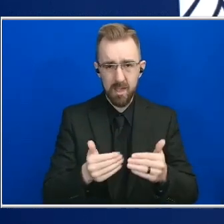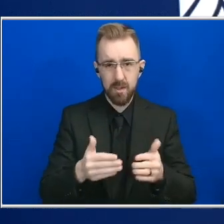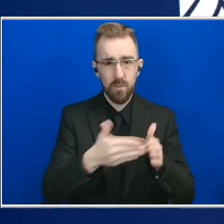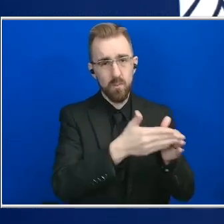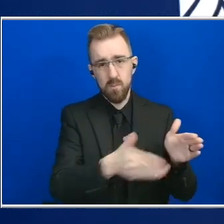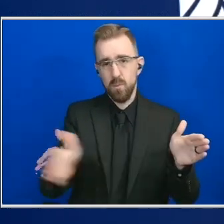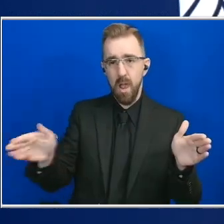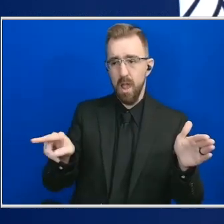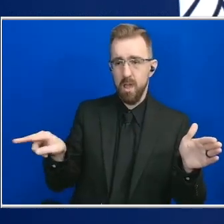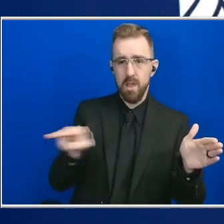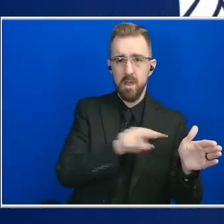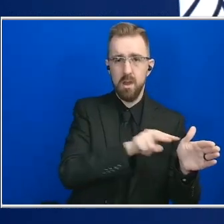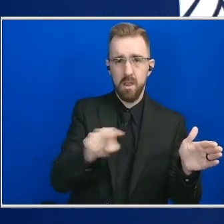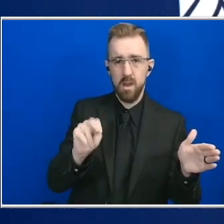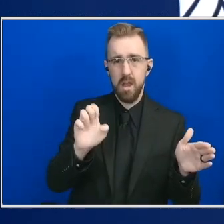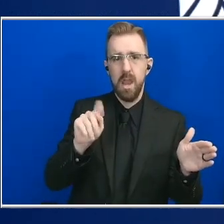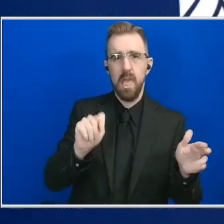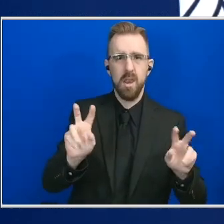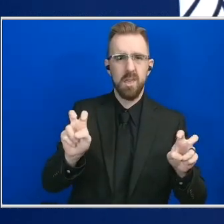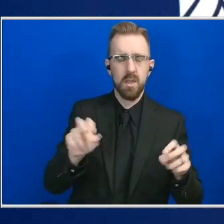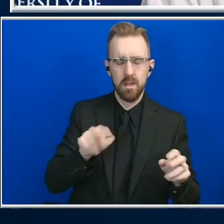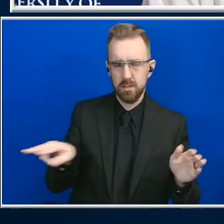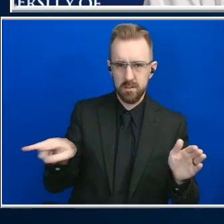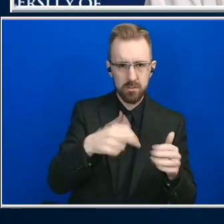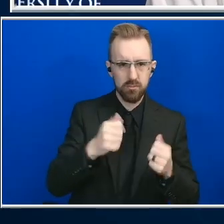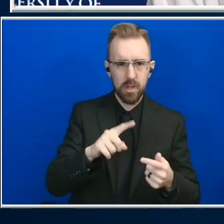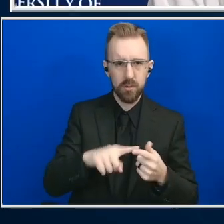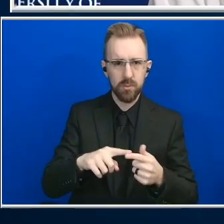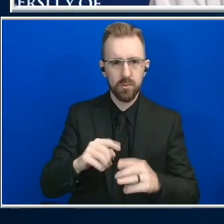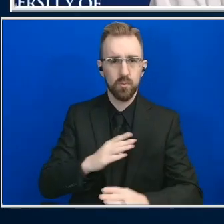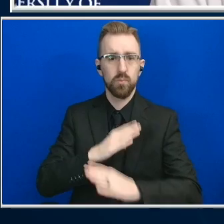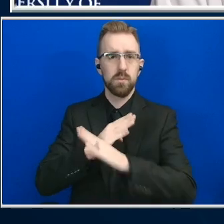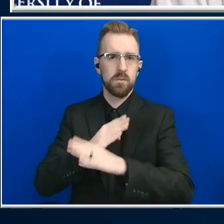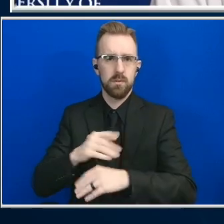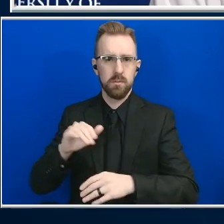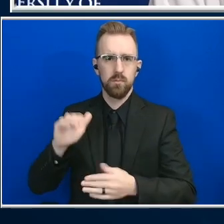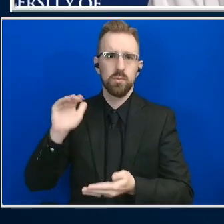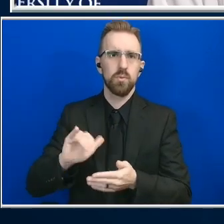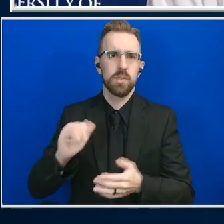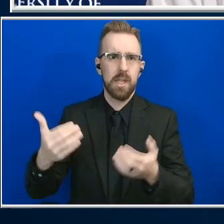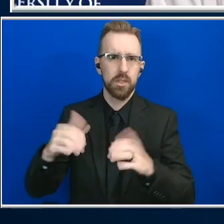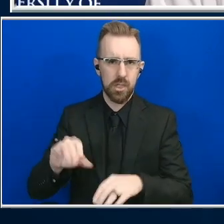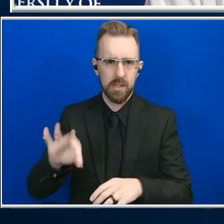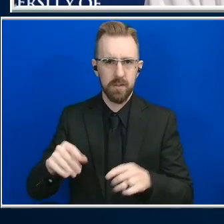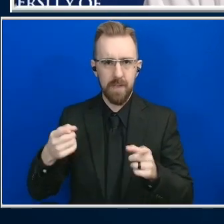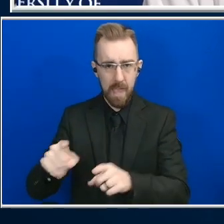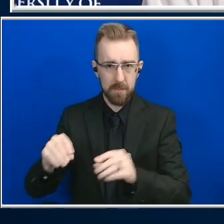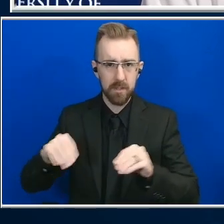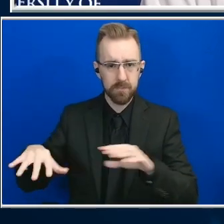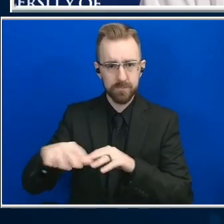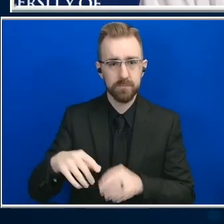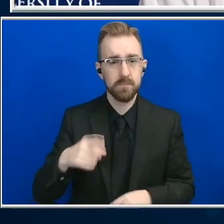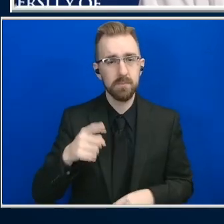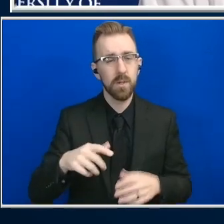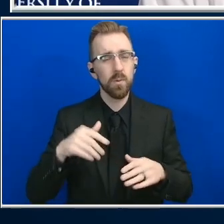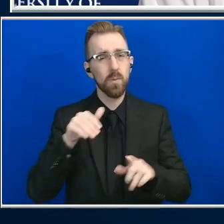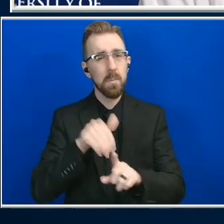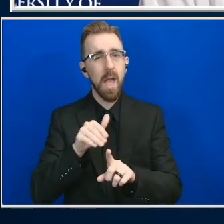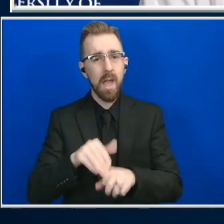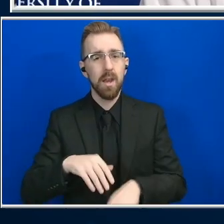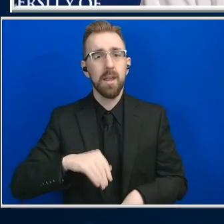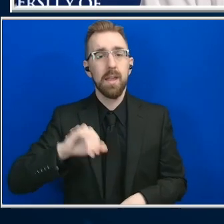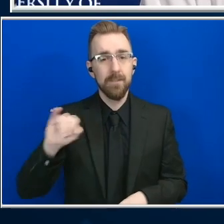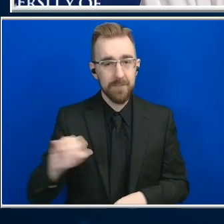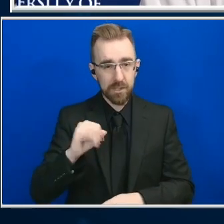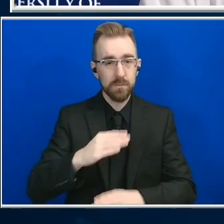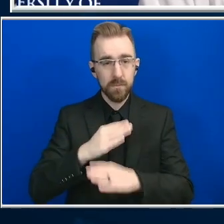things so that we can help reduce that chance of happening. Yeah, it makes sense. We should just remind our audience that the rules on infection prevention and control still travel with you